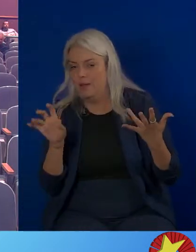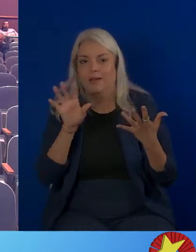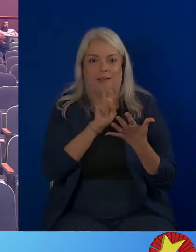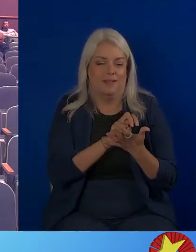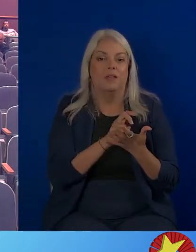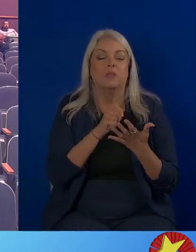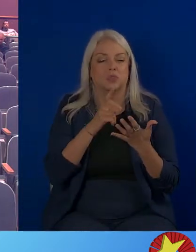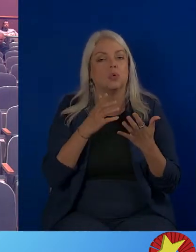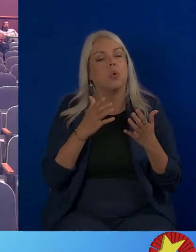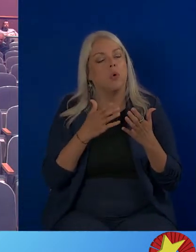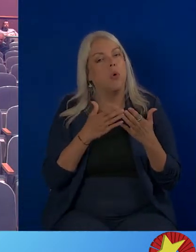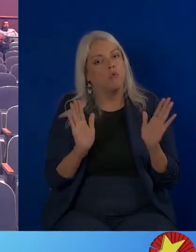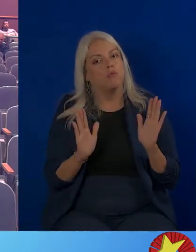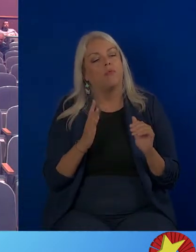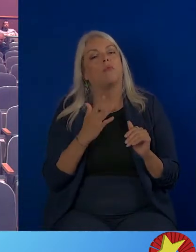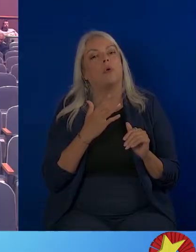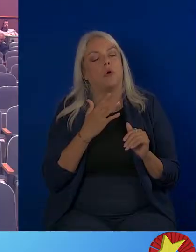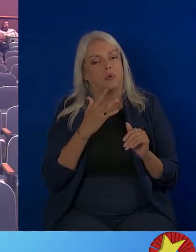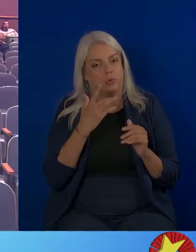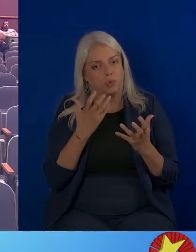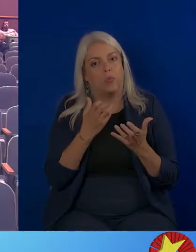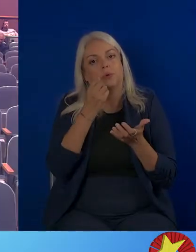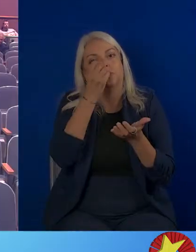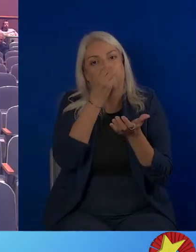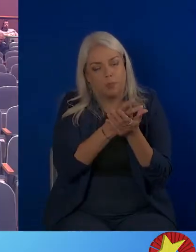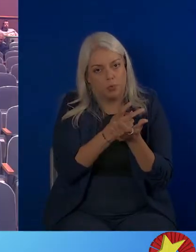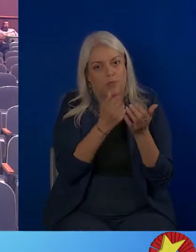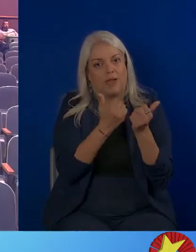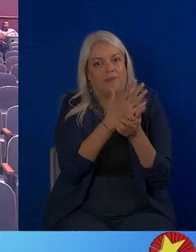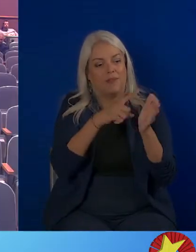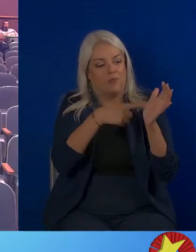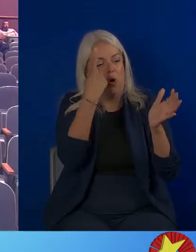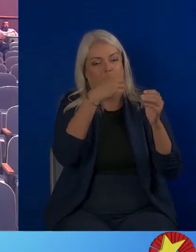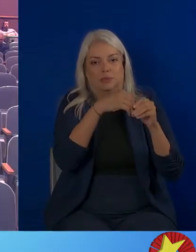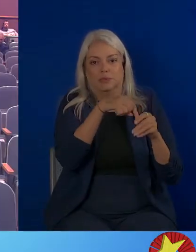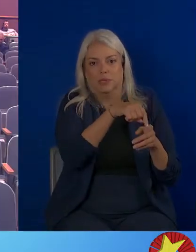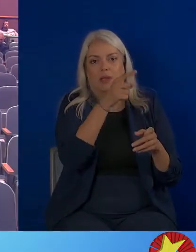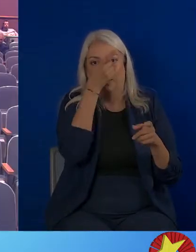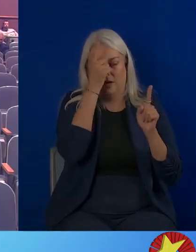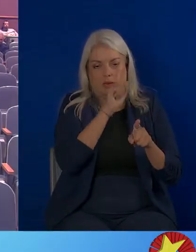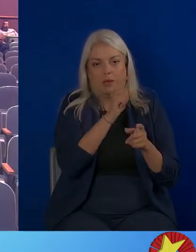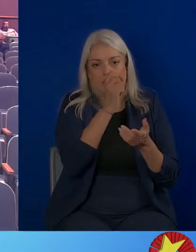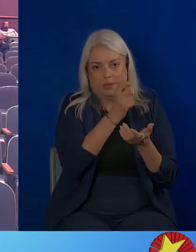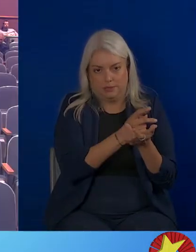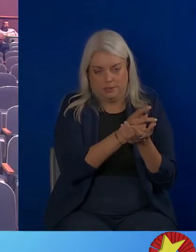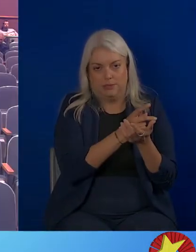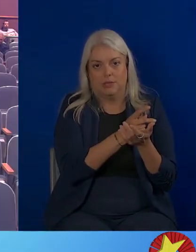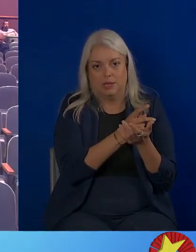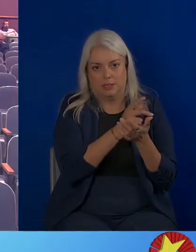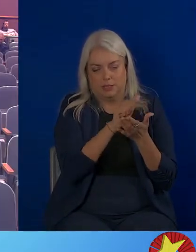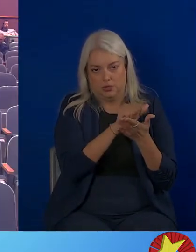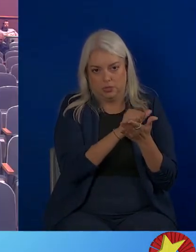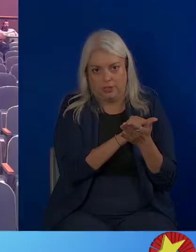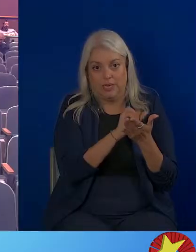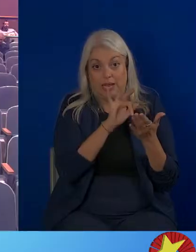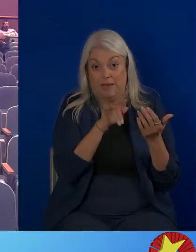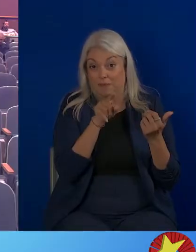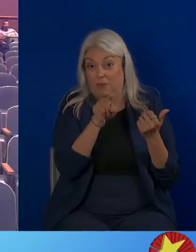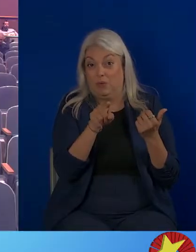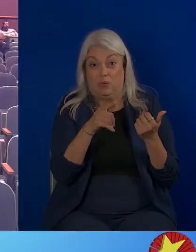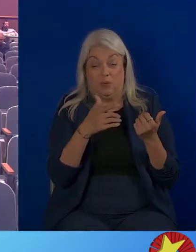to approve the items in the consent agenda. If you or any member of the board